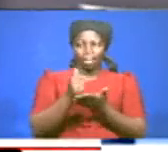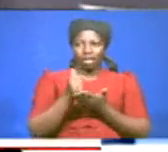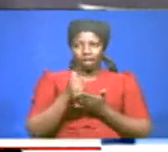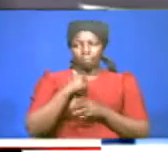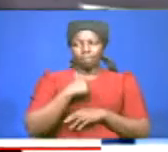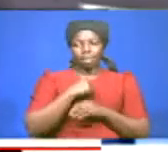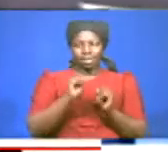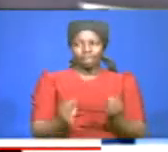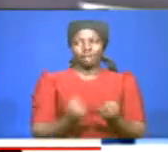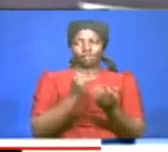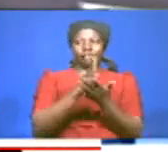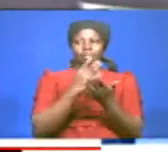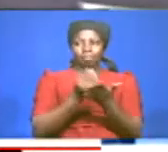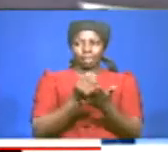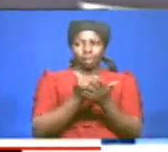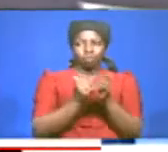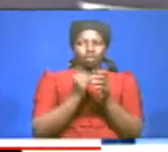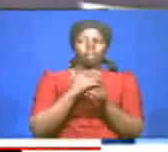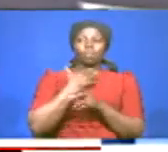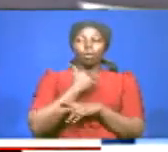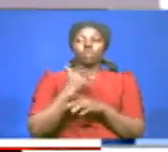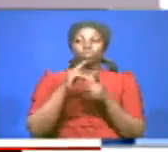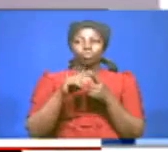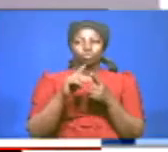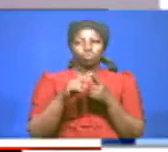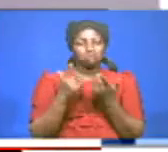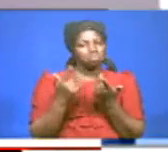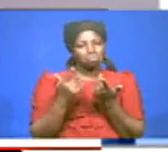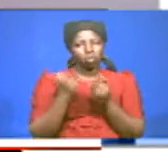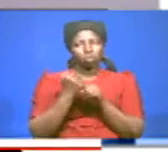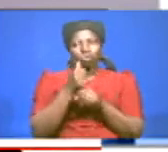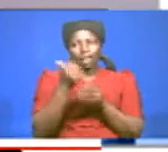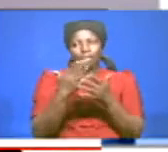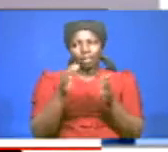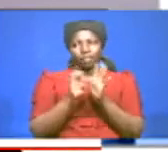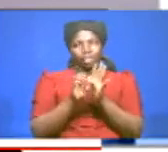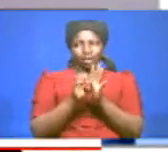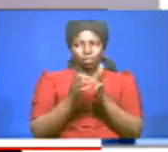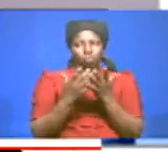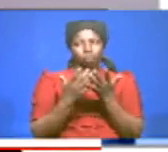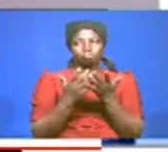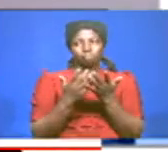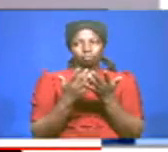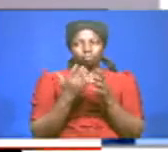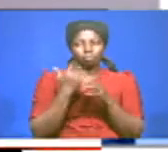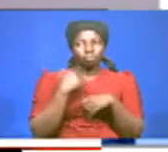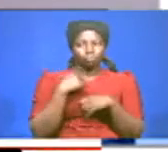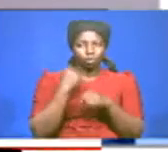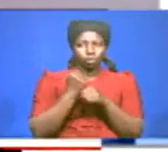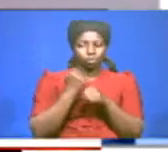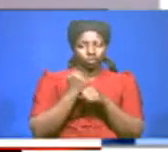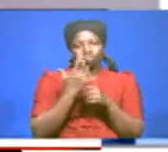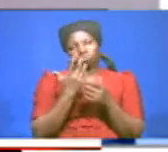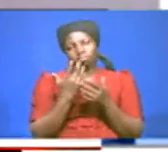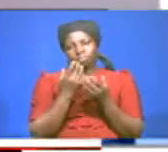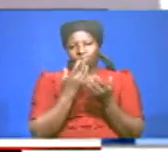some money which I would like to maybe do other things like put into content creation or also